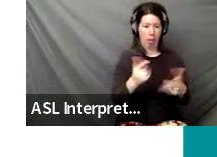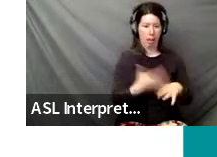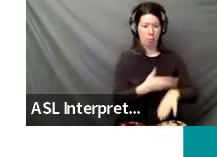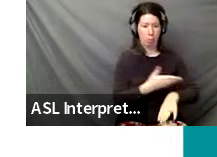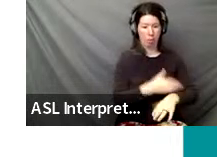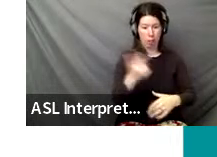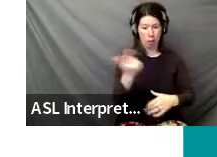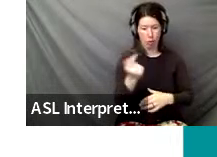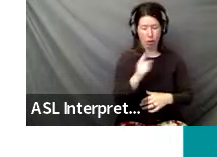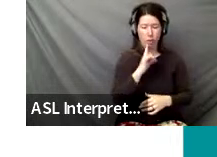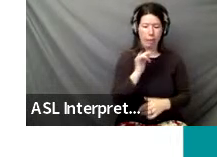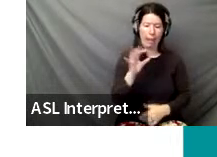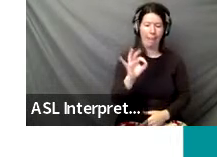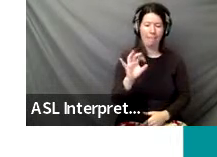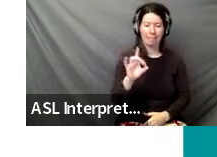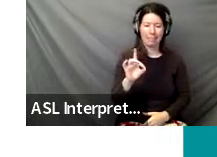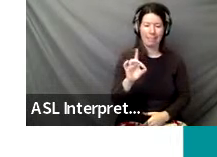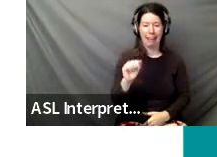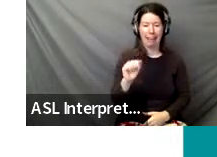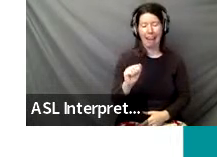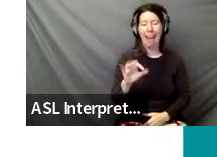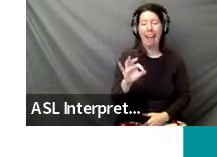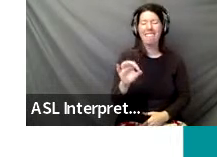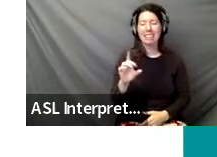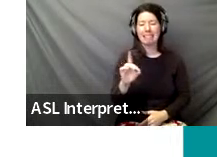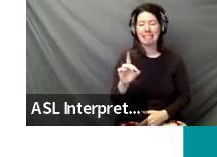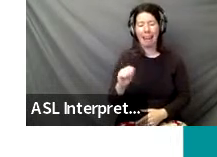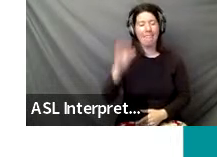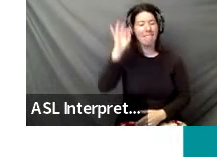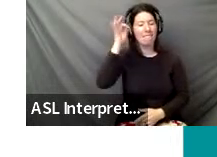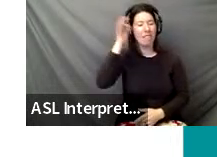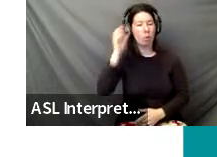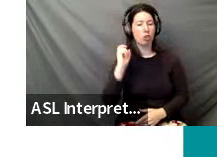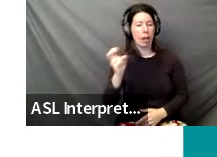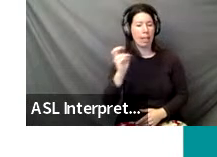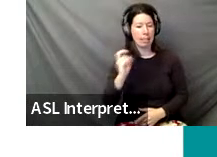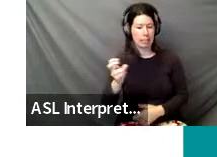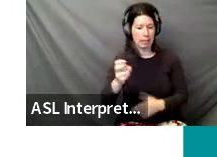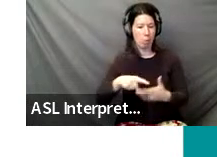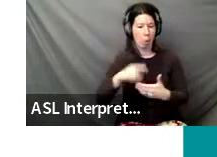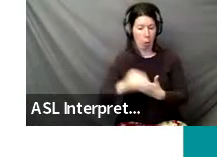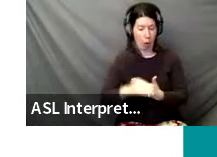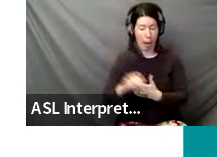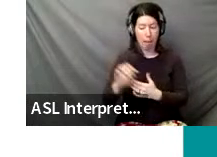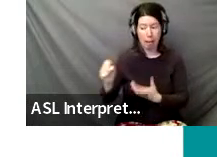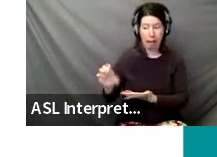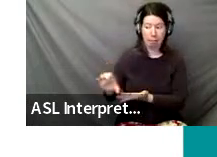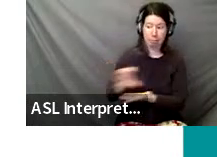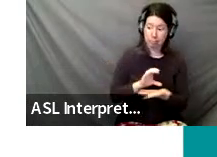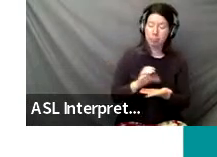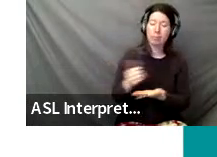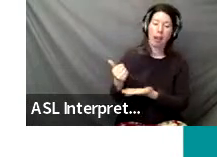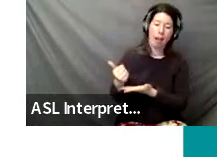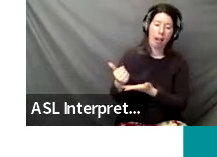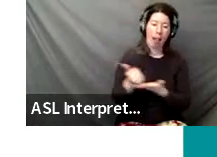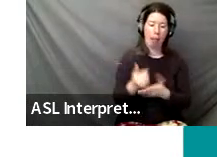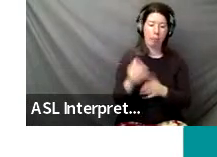is really an FTA, a federal transit program that can help us fund the light rail side